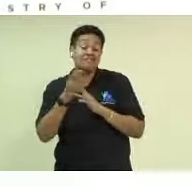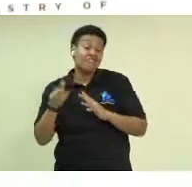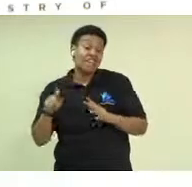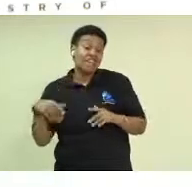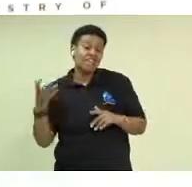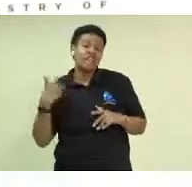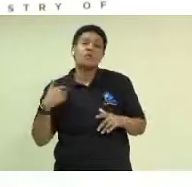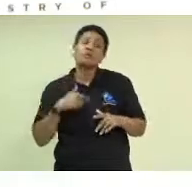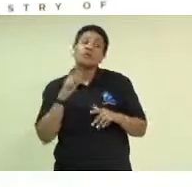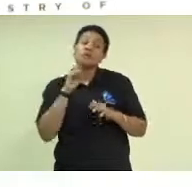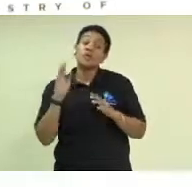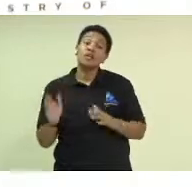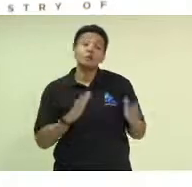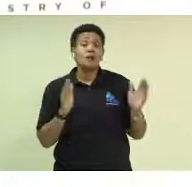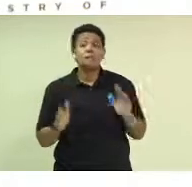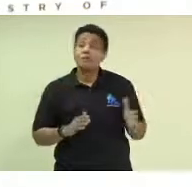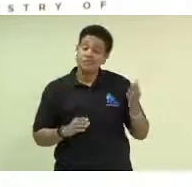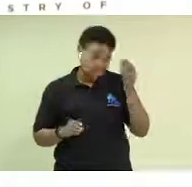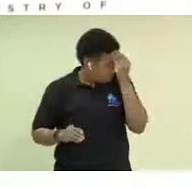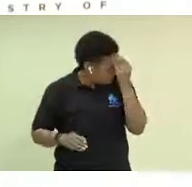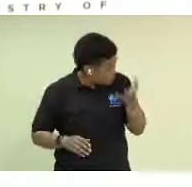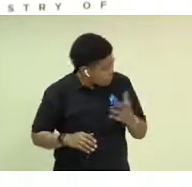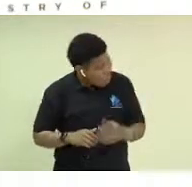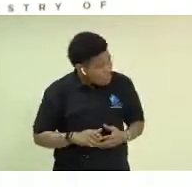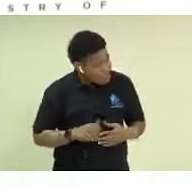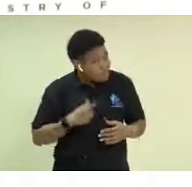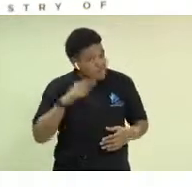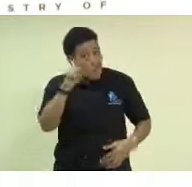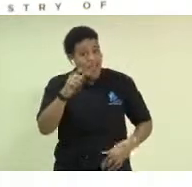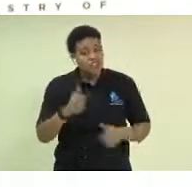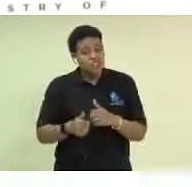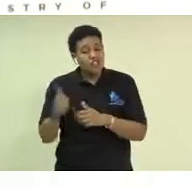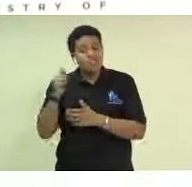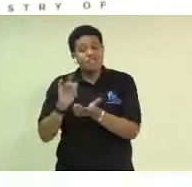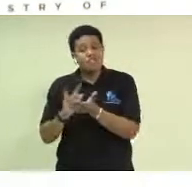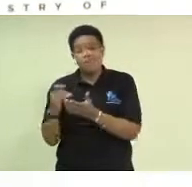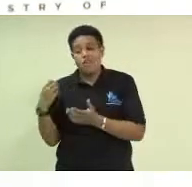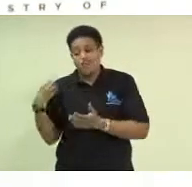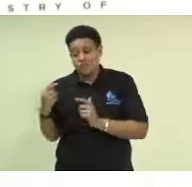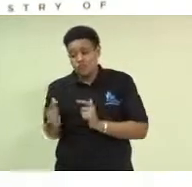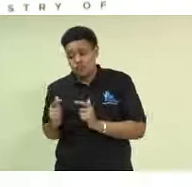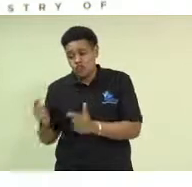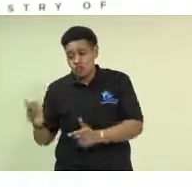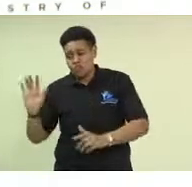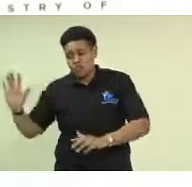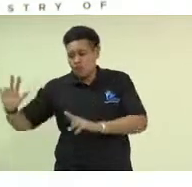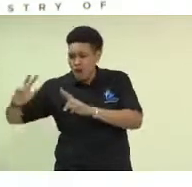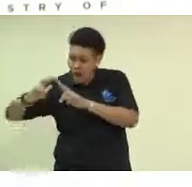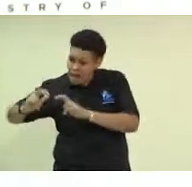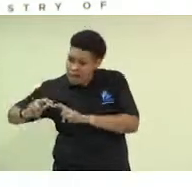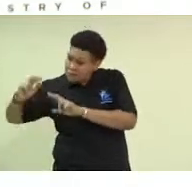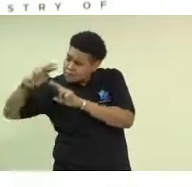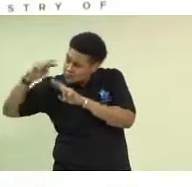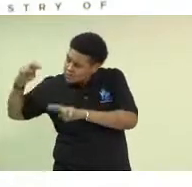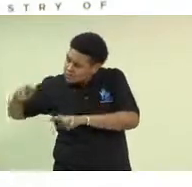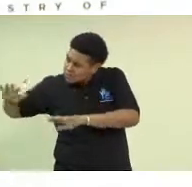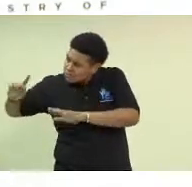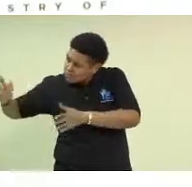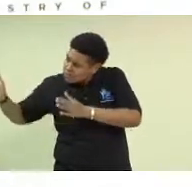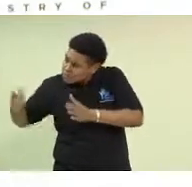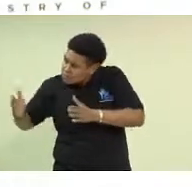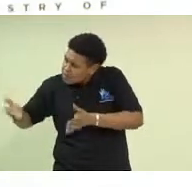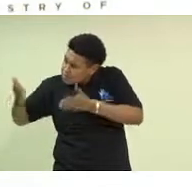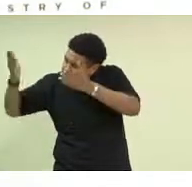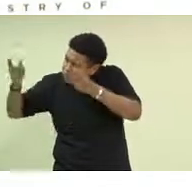We are preparing, however, and I'm going to ask the CMO to give her assessment of our preparation. We did say some